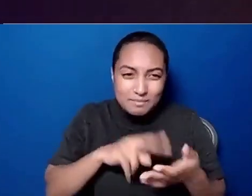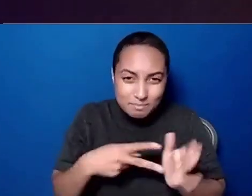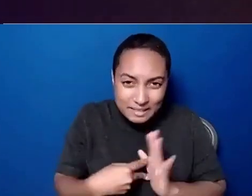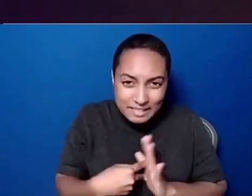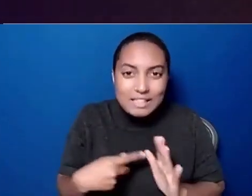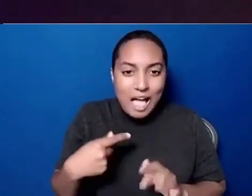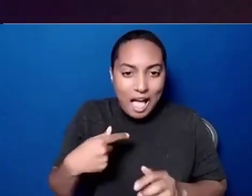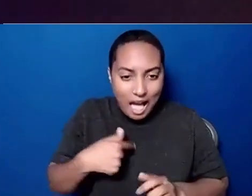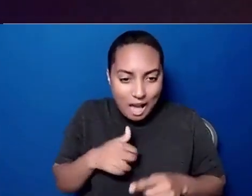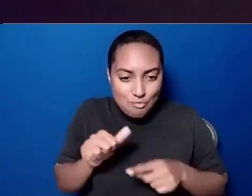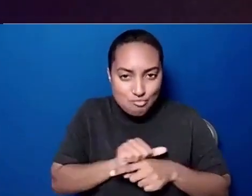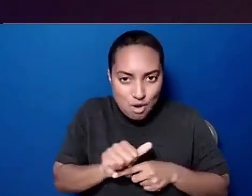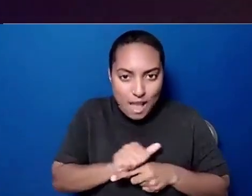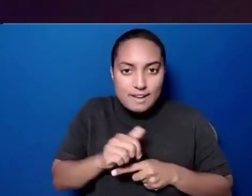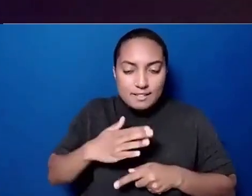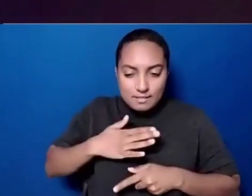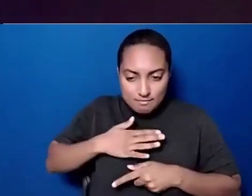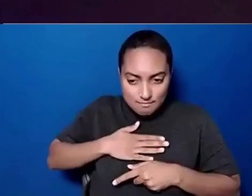you to do.